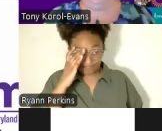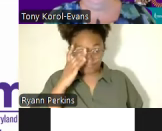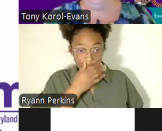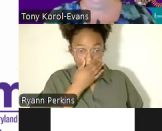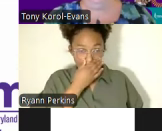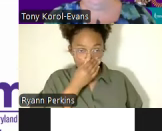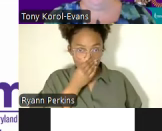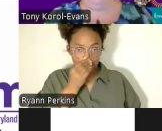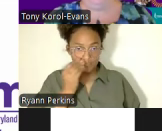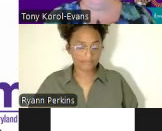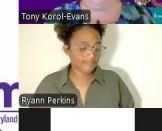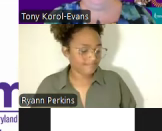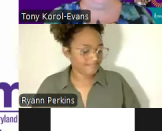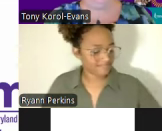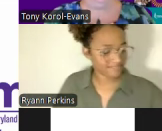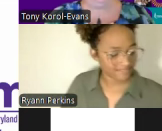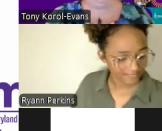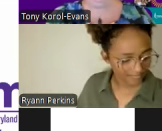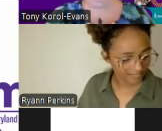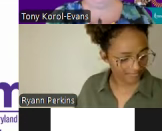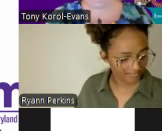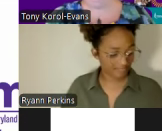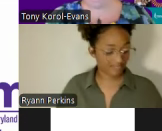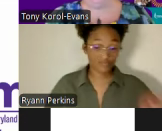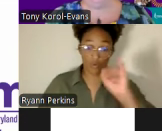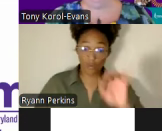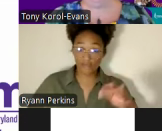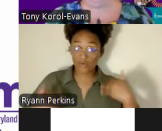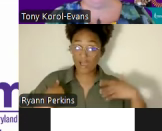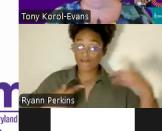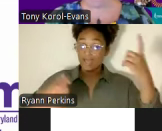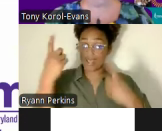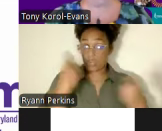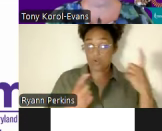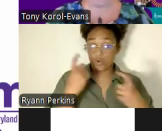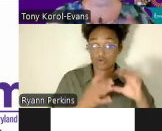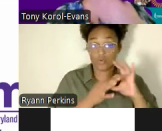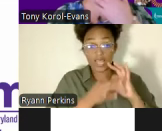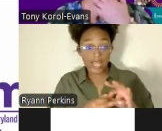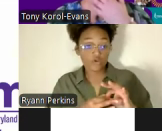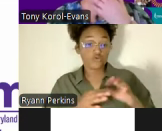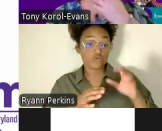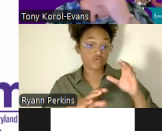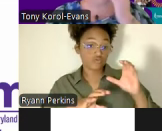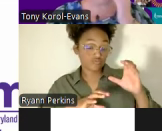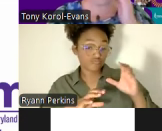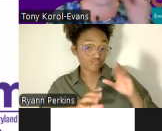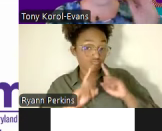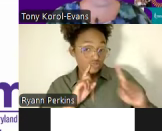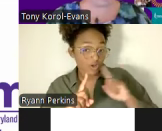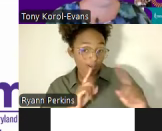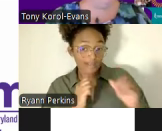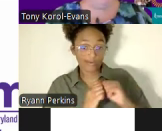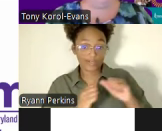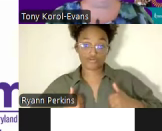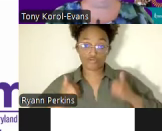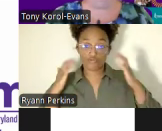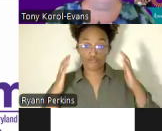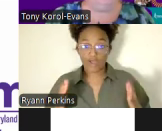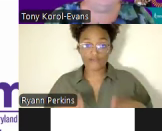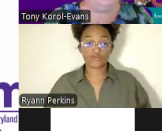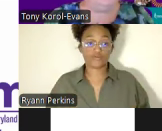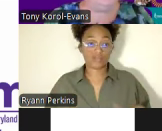So if you have any questions about talking with survivors, nope, you can go ahead and go on. Here are some screening questions